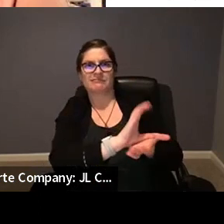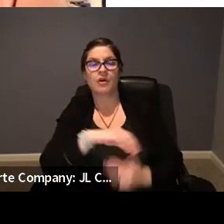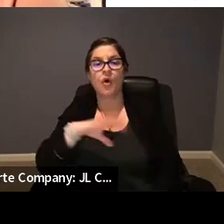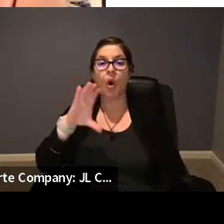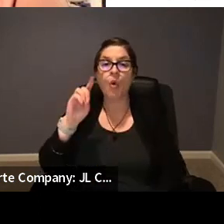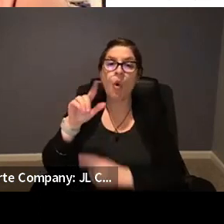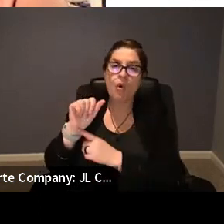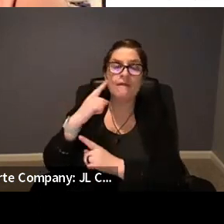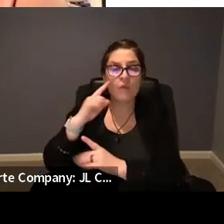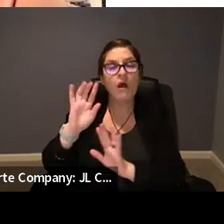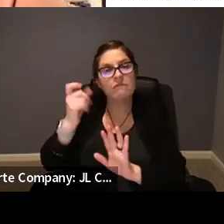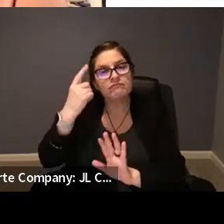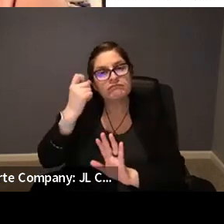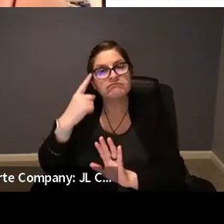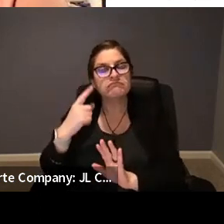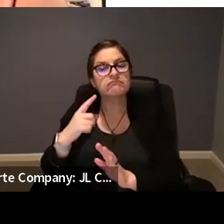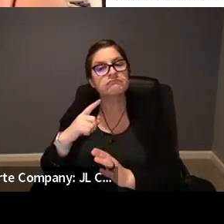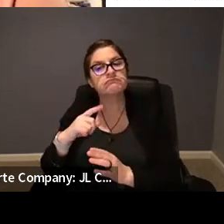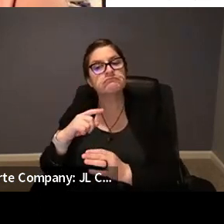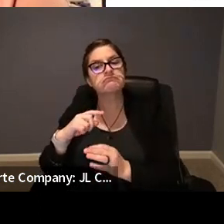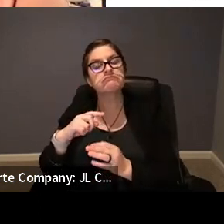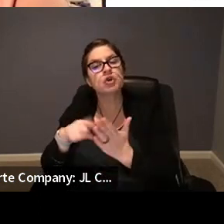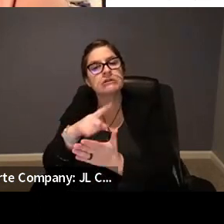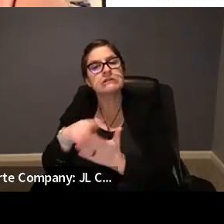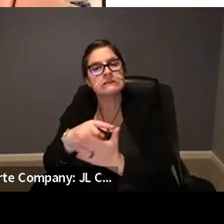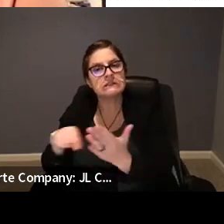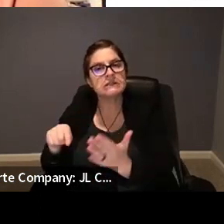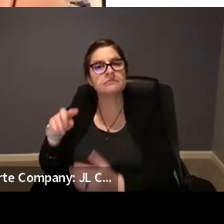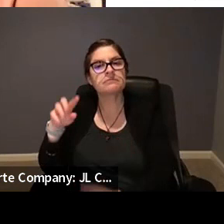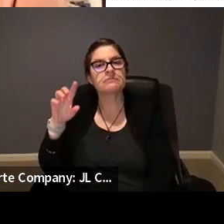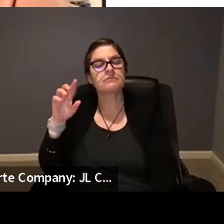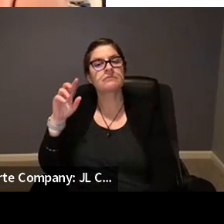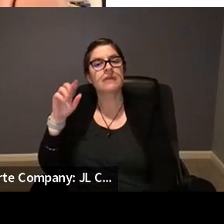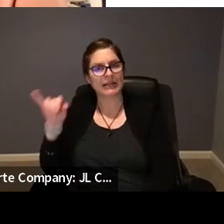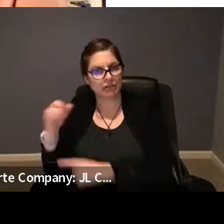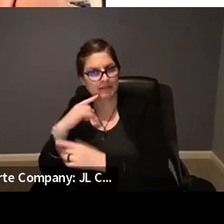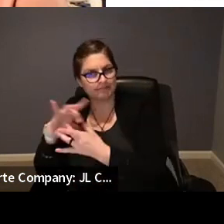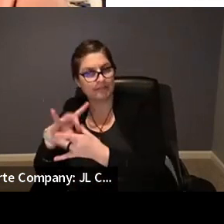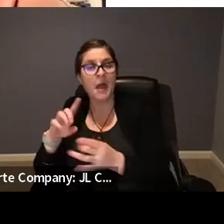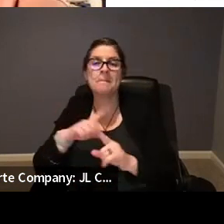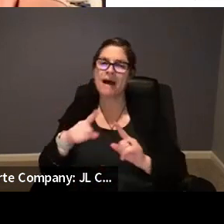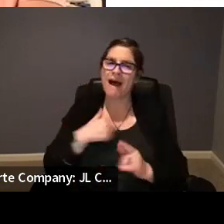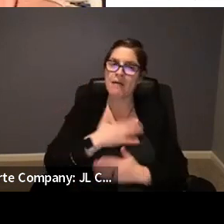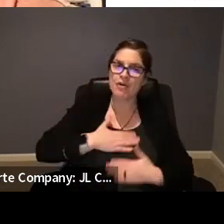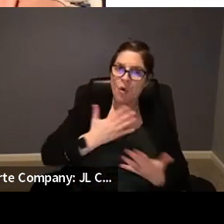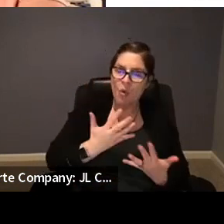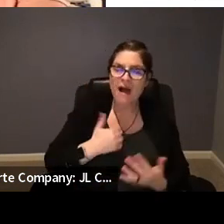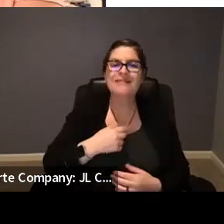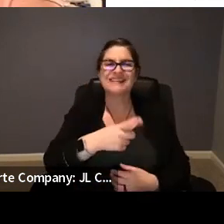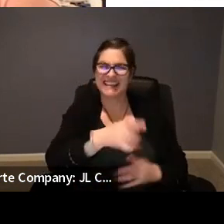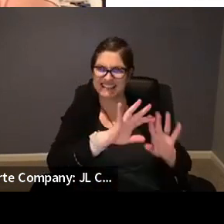the valid criticism about it, I think what I appreciated about that movie was that it showed a family that was